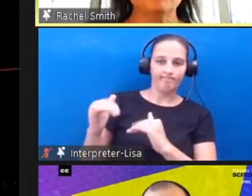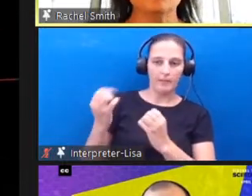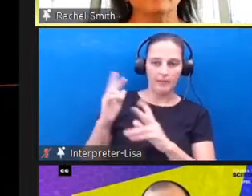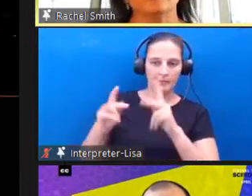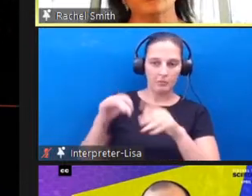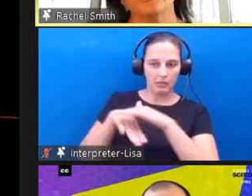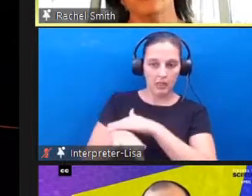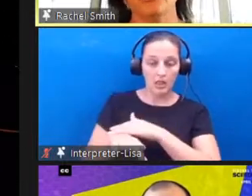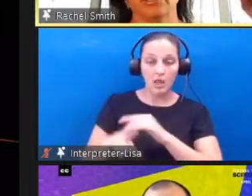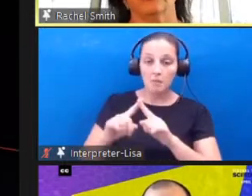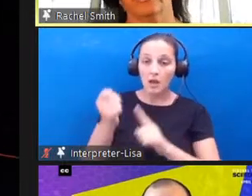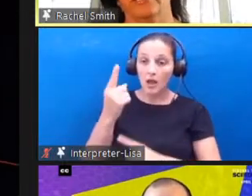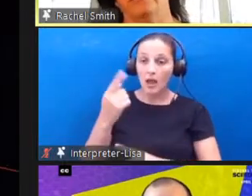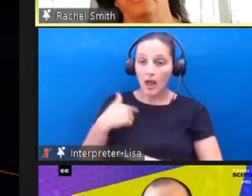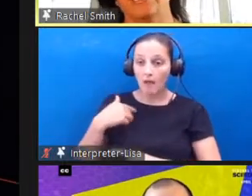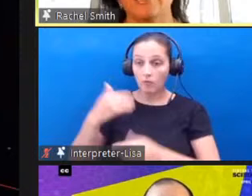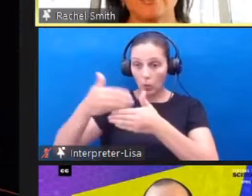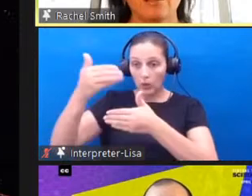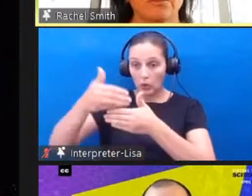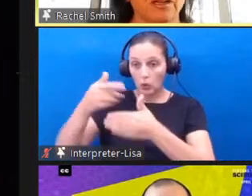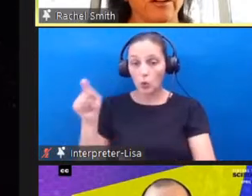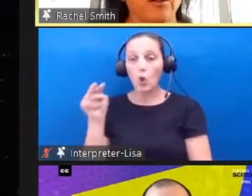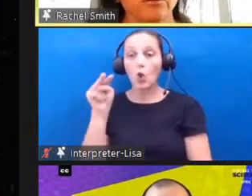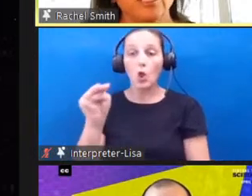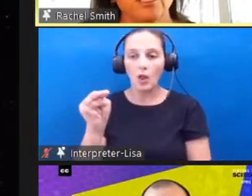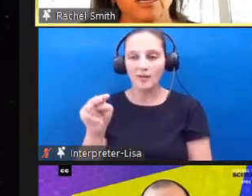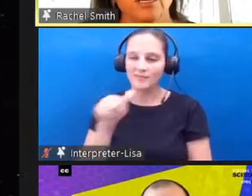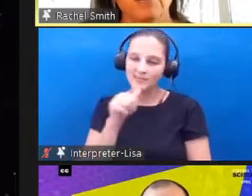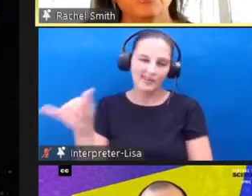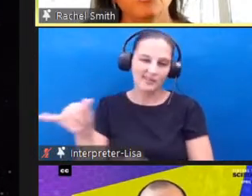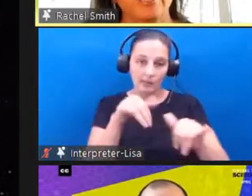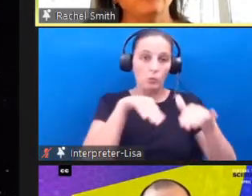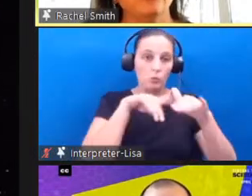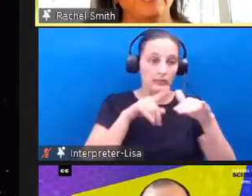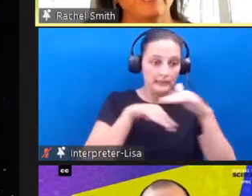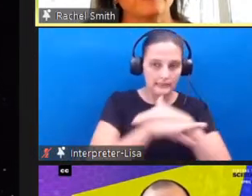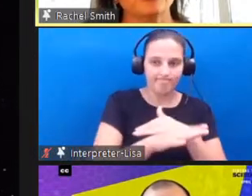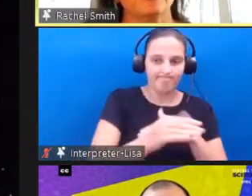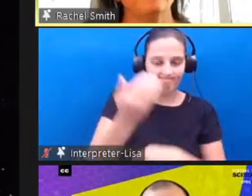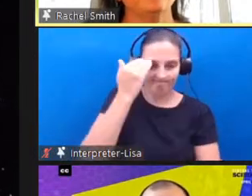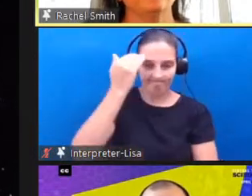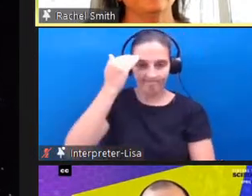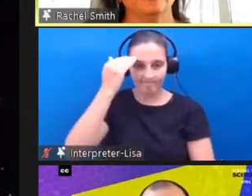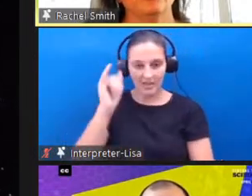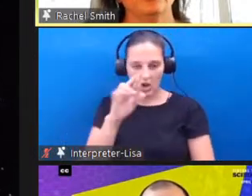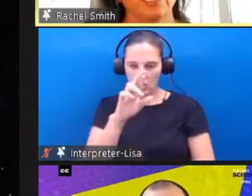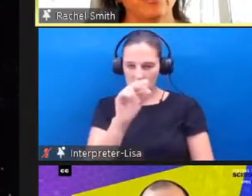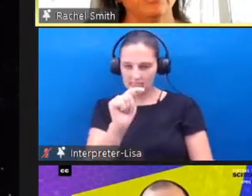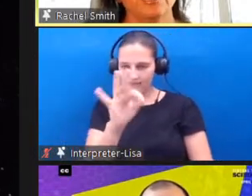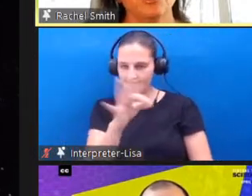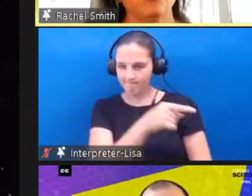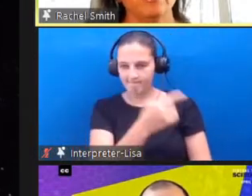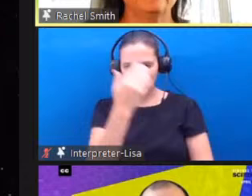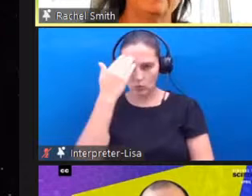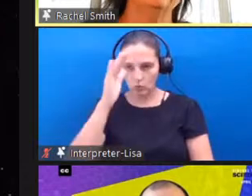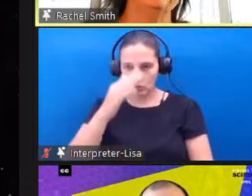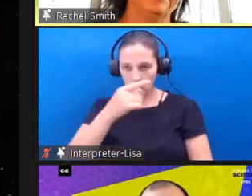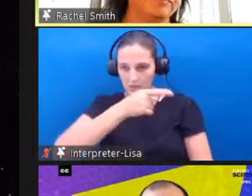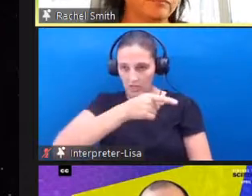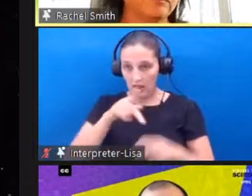an observing window you can look in, but that's not the same thing, I know. So I don't know about IRTF. I don't think they do